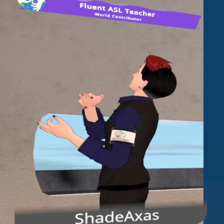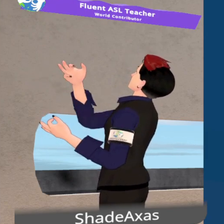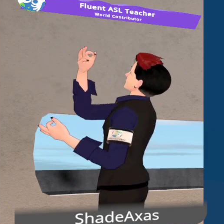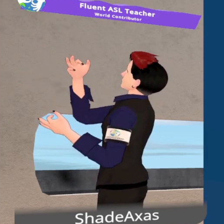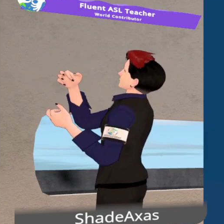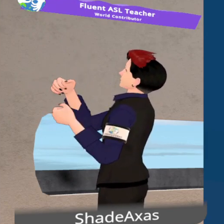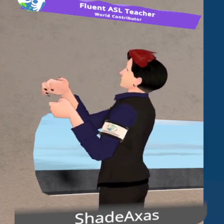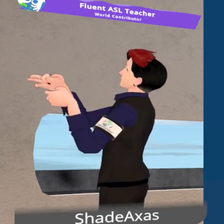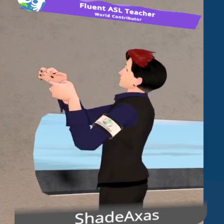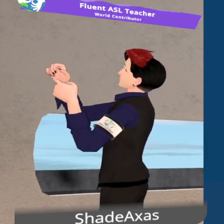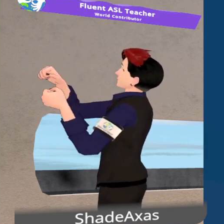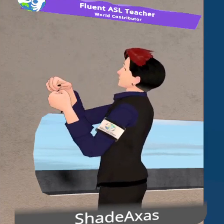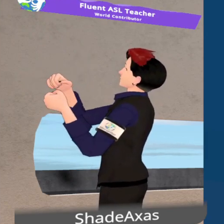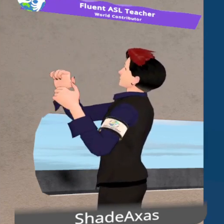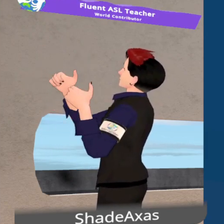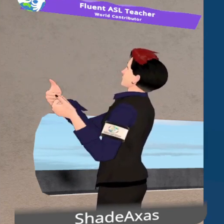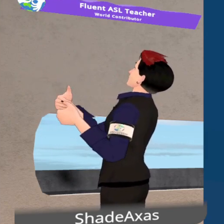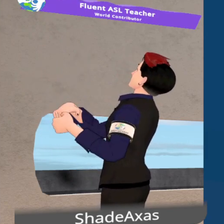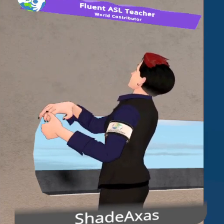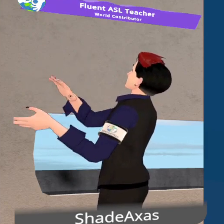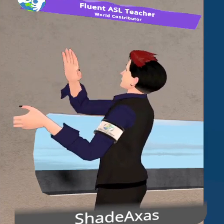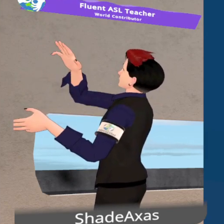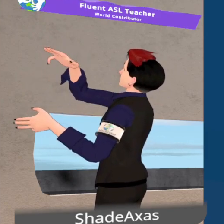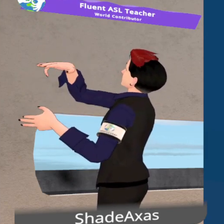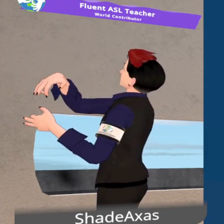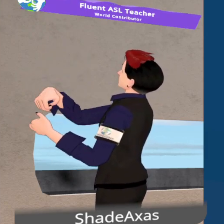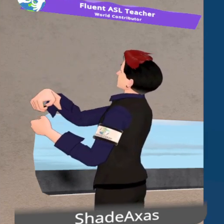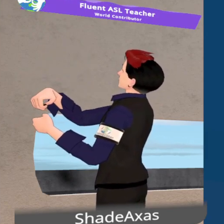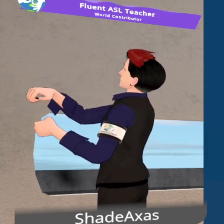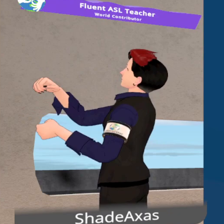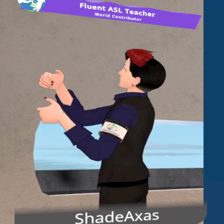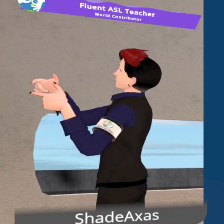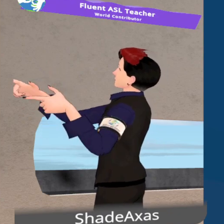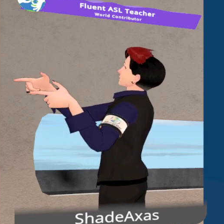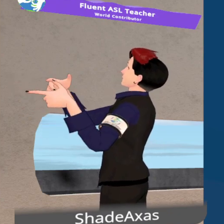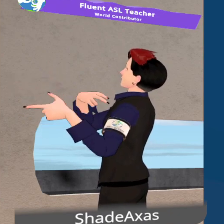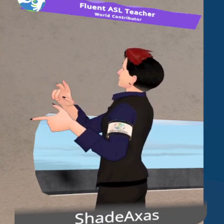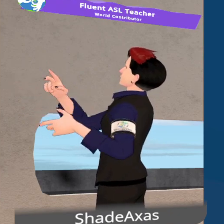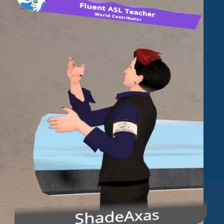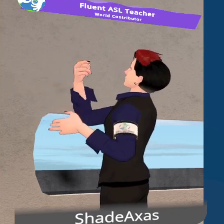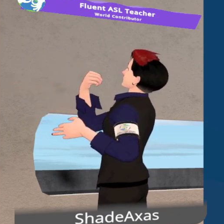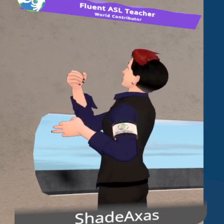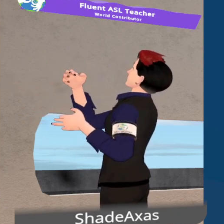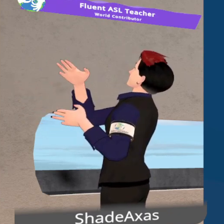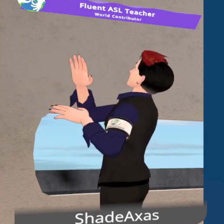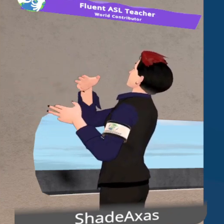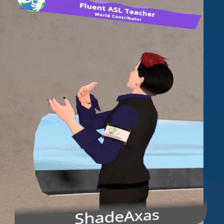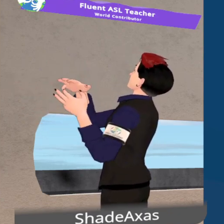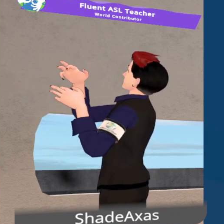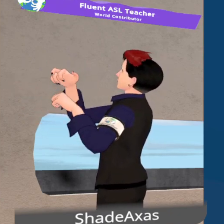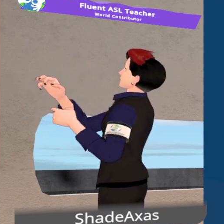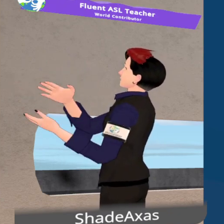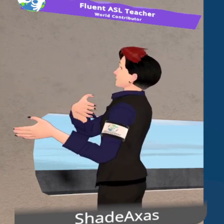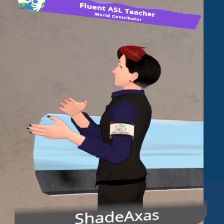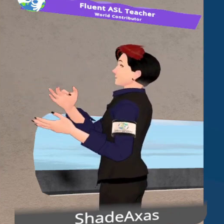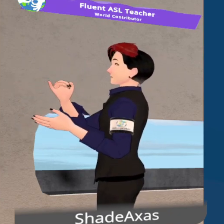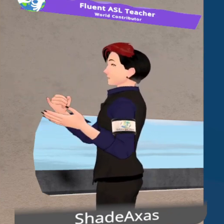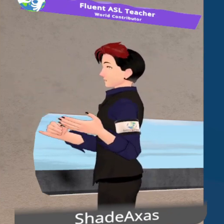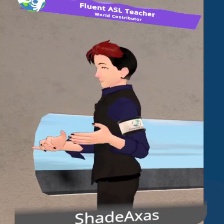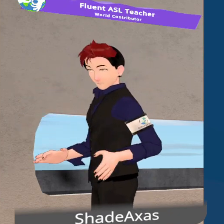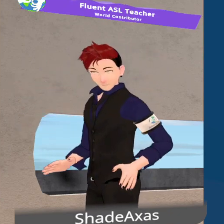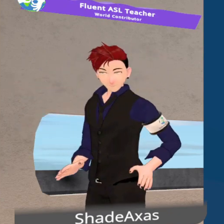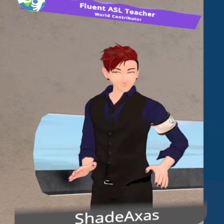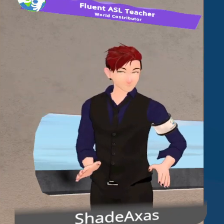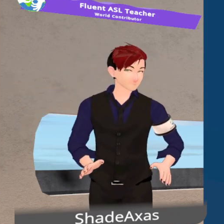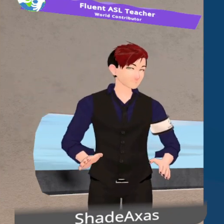shared characteristics and knowledge of a particular group of people encompassing language, religion, cuisine, social habits, music,